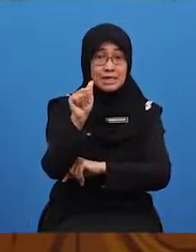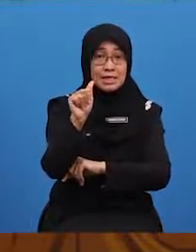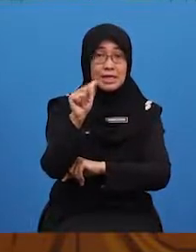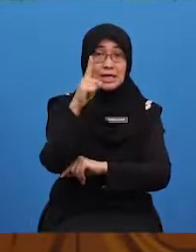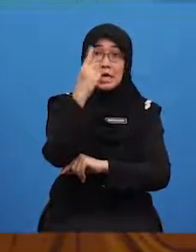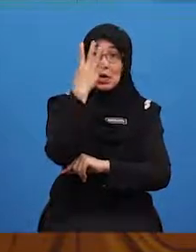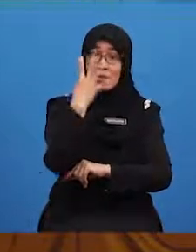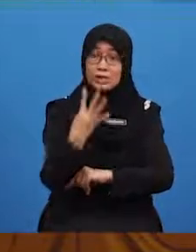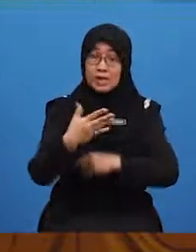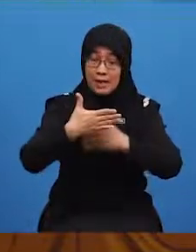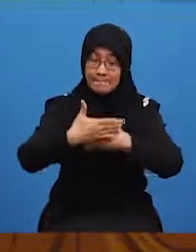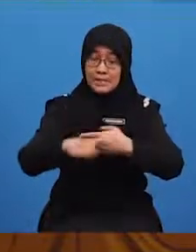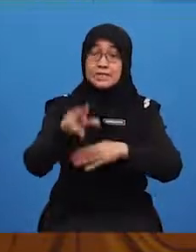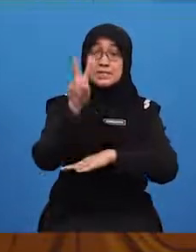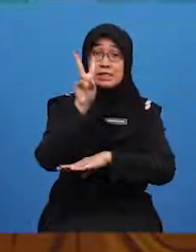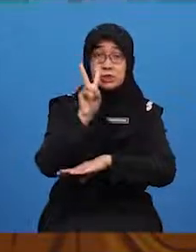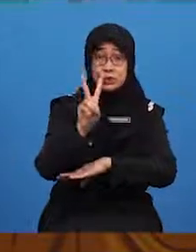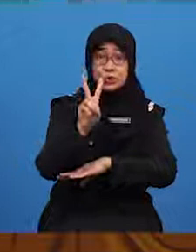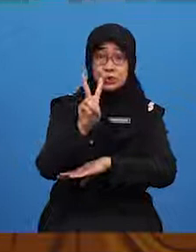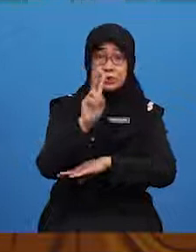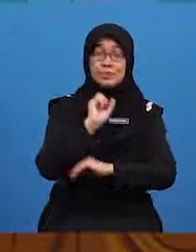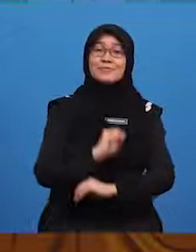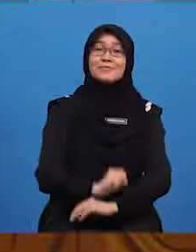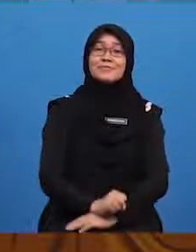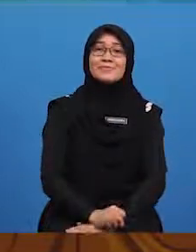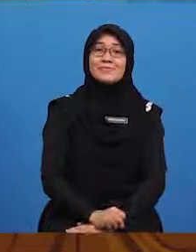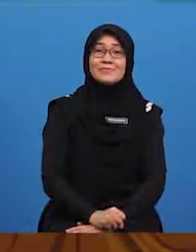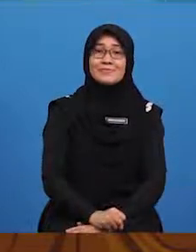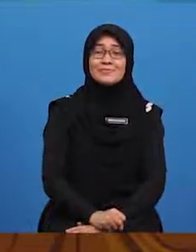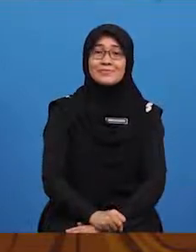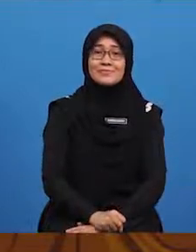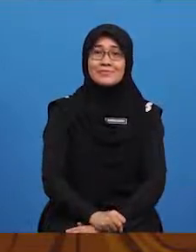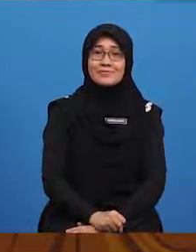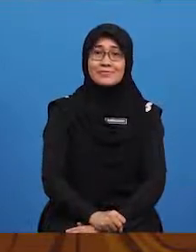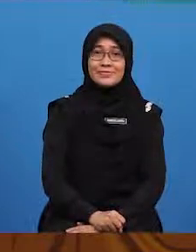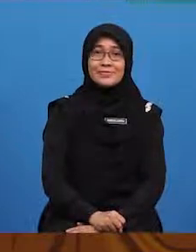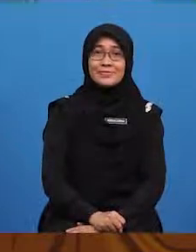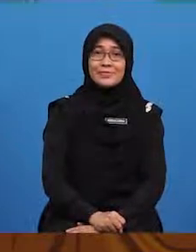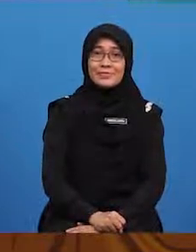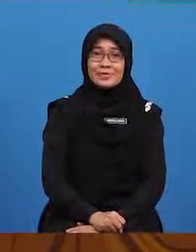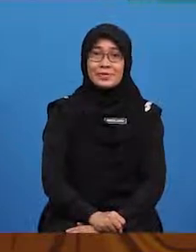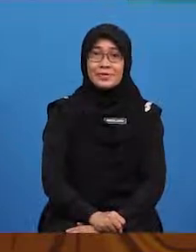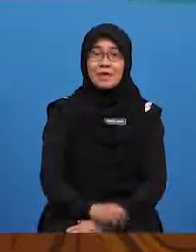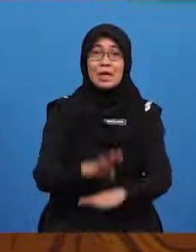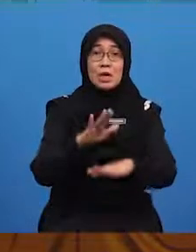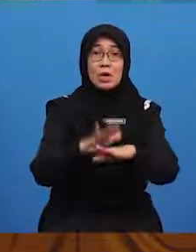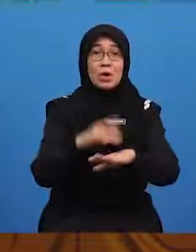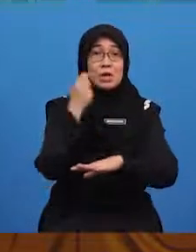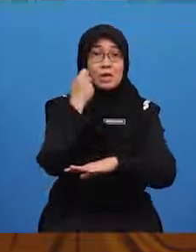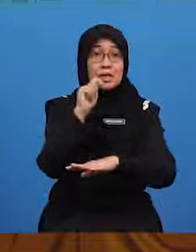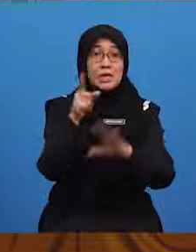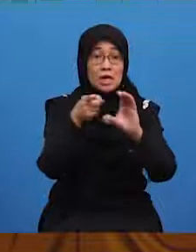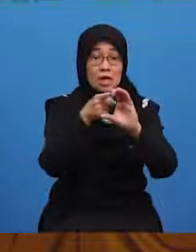2. Correct, YOLO. So the answer is a quarter past 2.